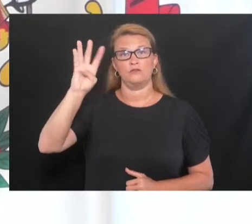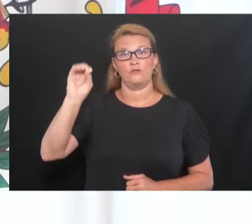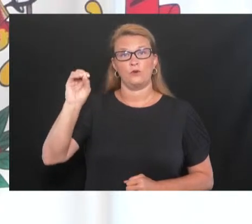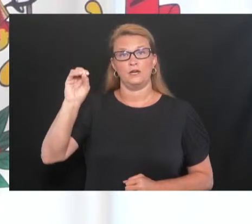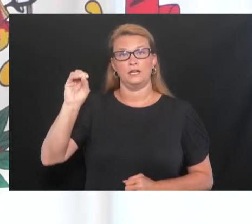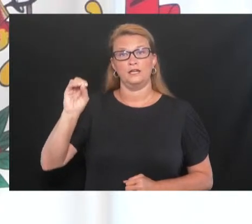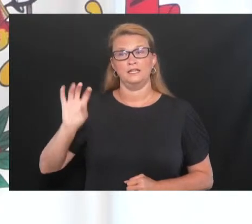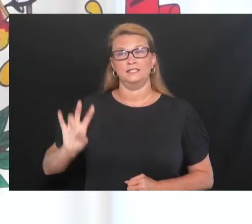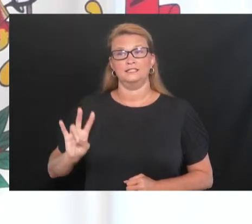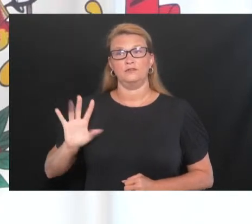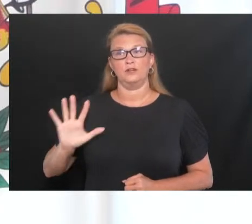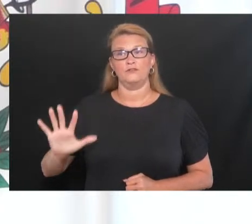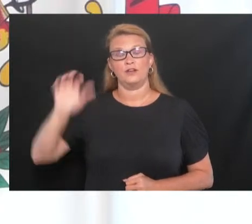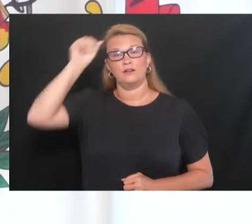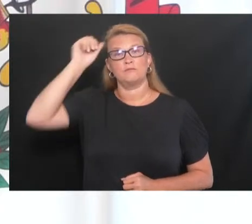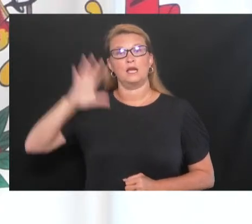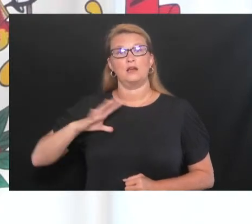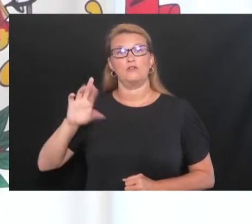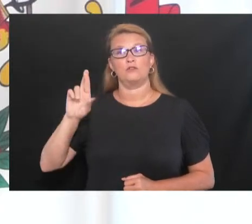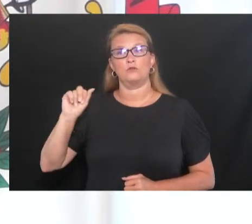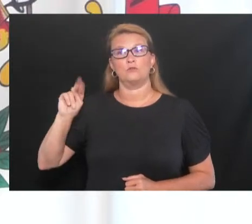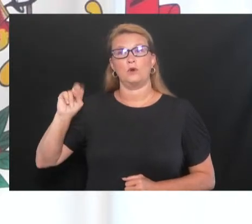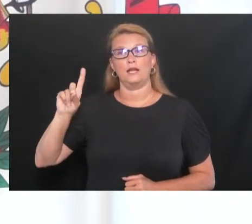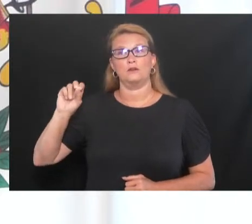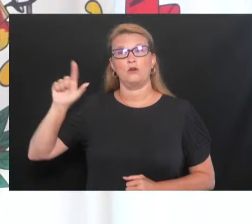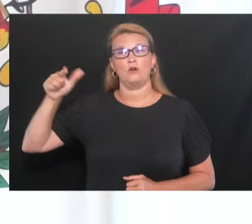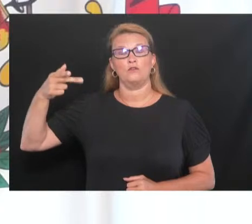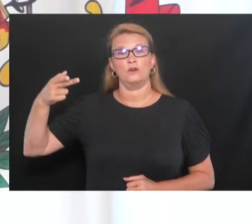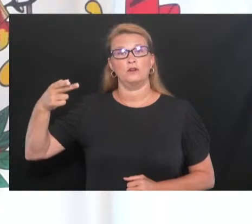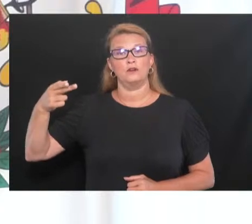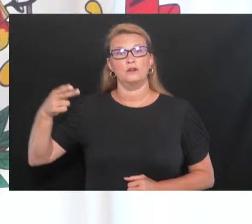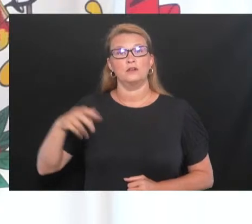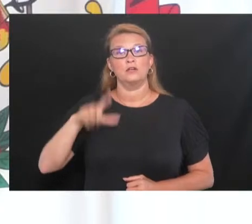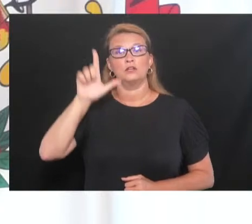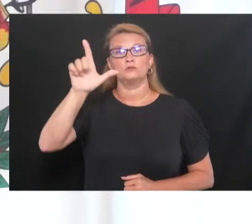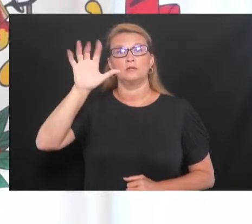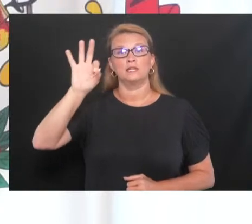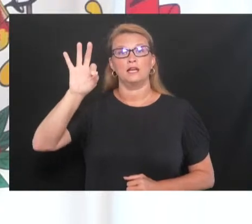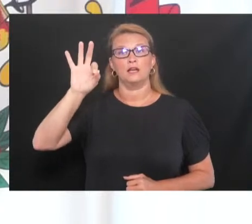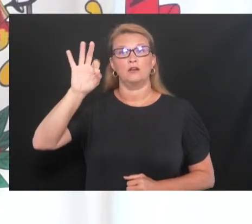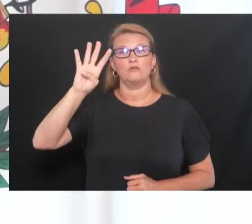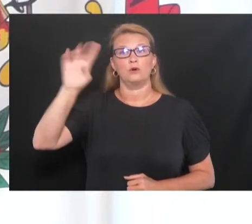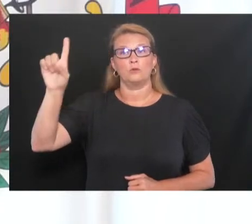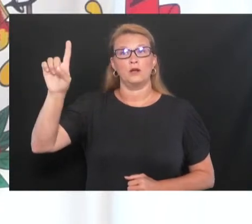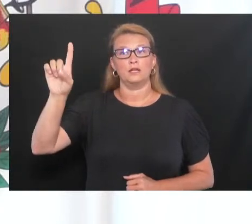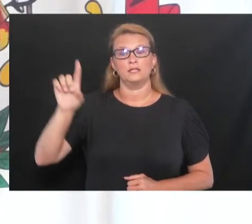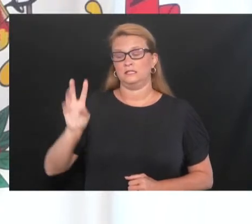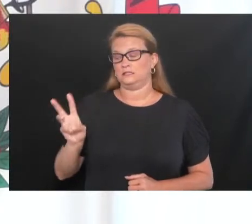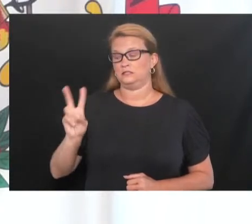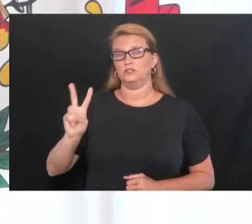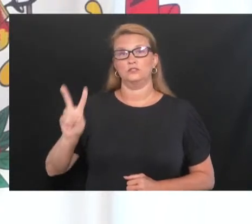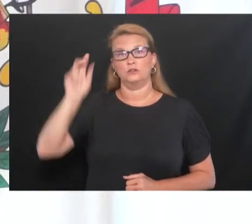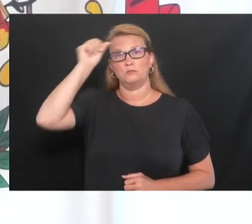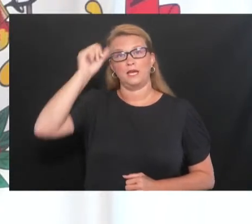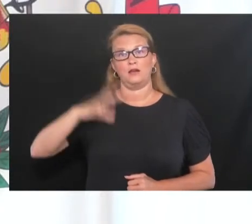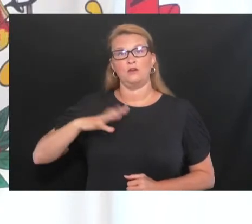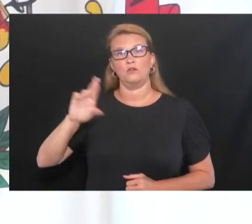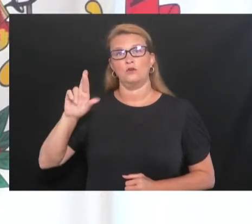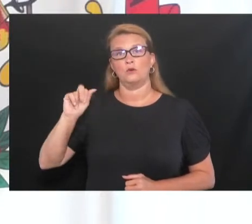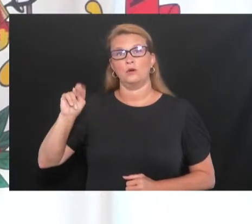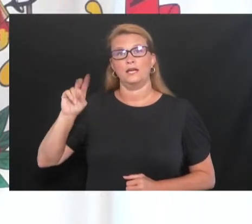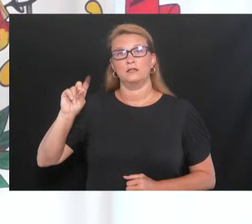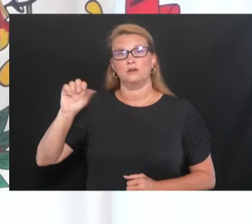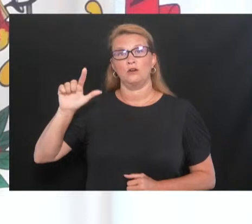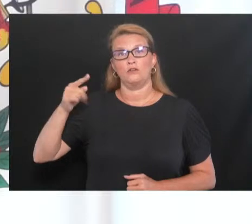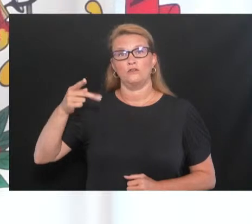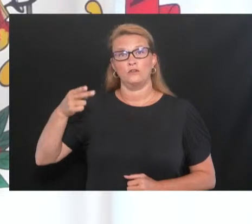is a 75-year-old male from Randolph County. Our 2,941st death is a 62-year-old male from Randolph County.